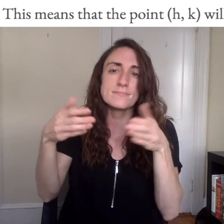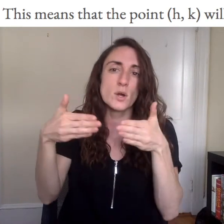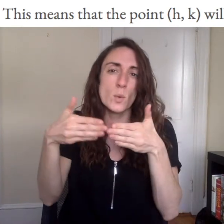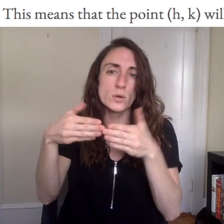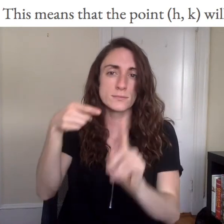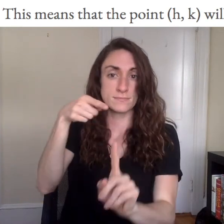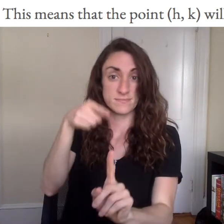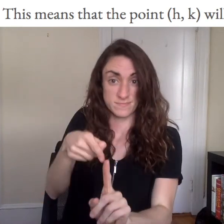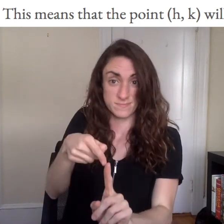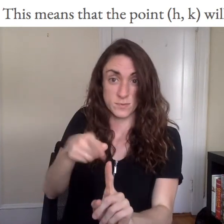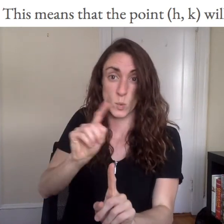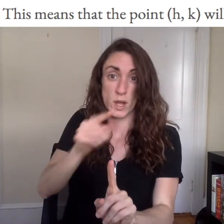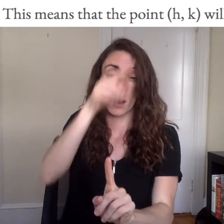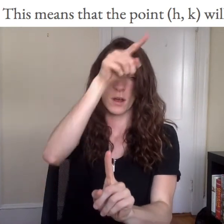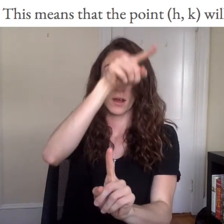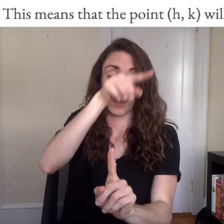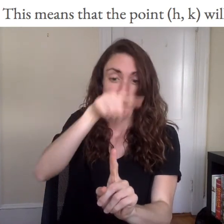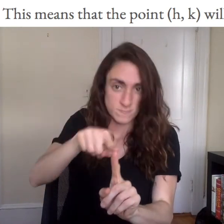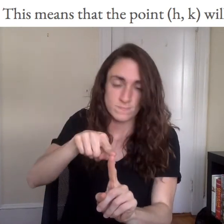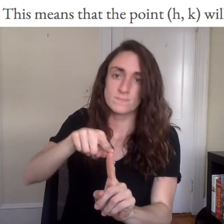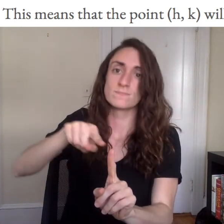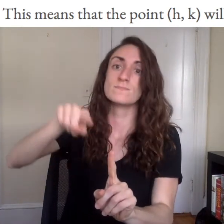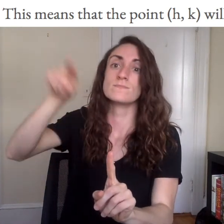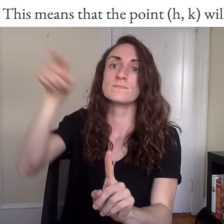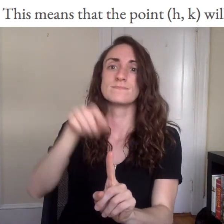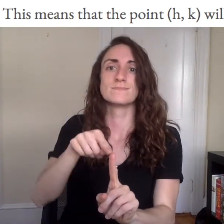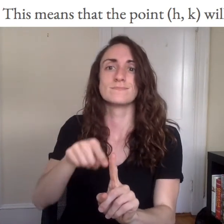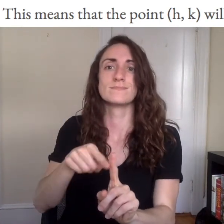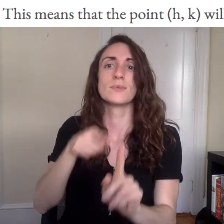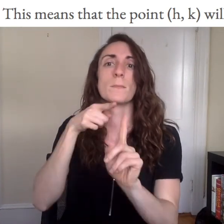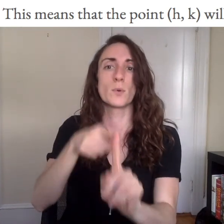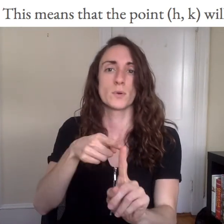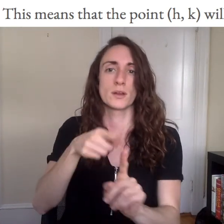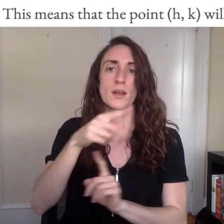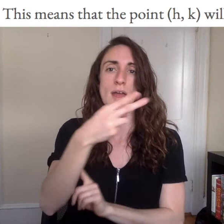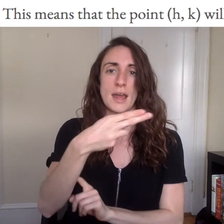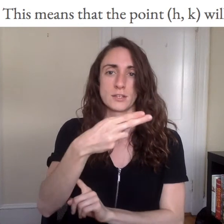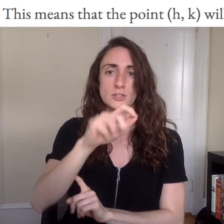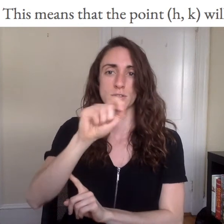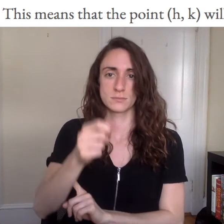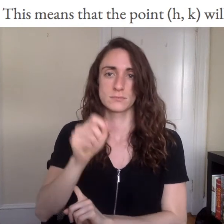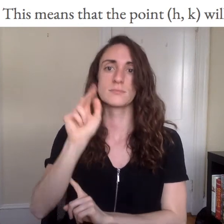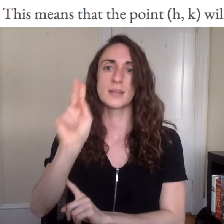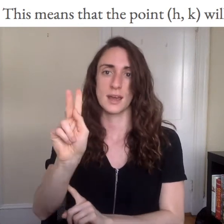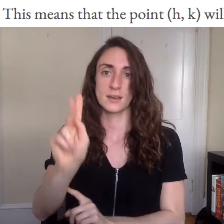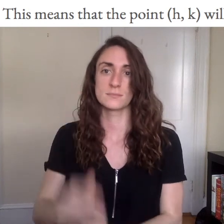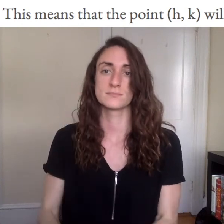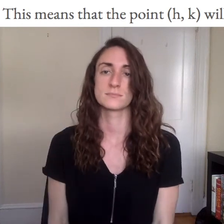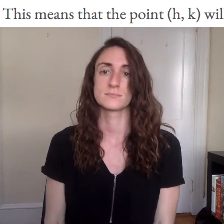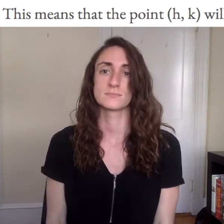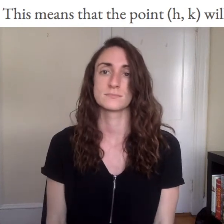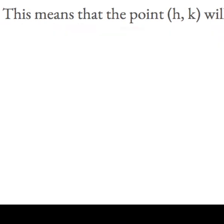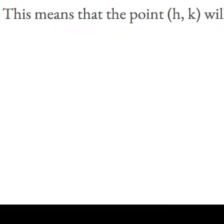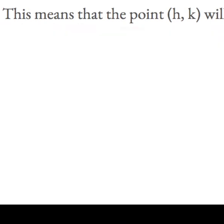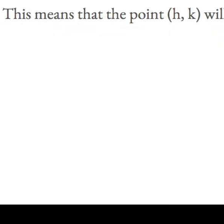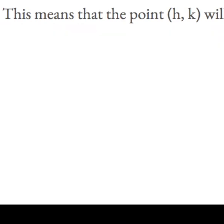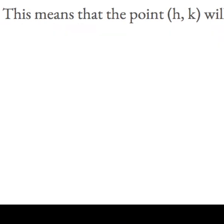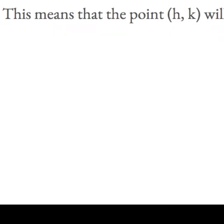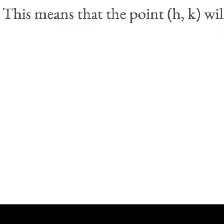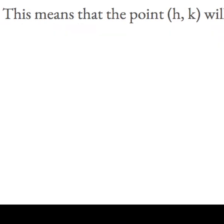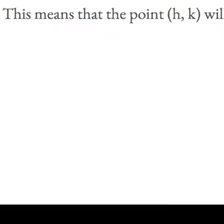be the vertex of the parabola, the place where it bends, the top or the bottom, depending on which way it's facing.